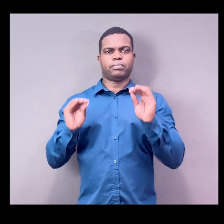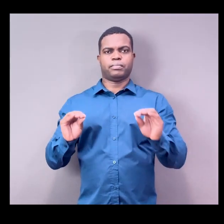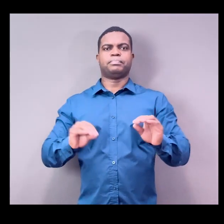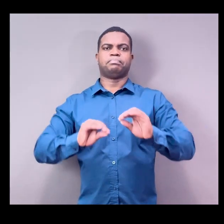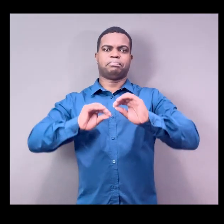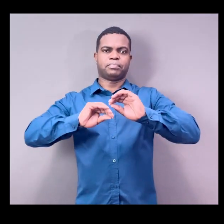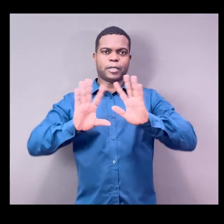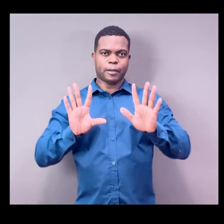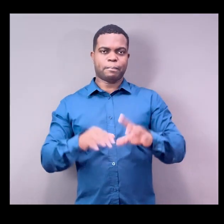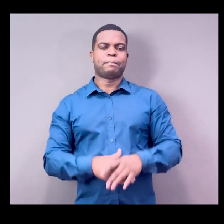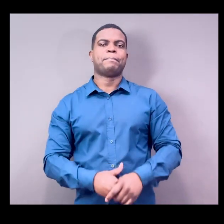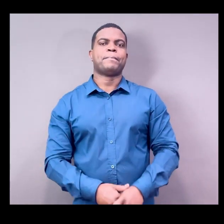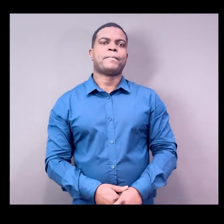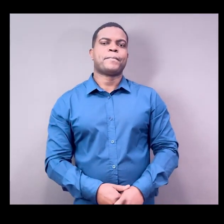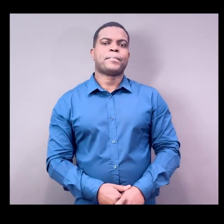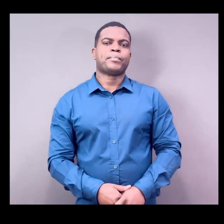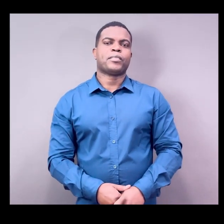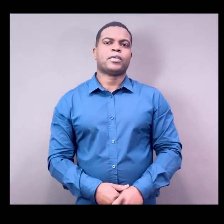So